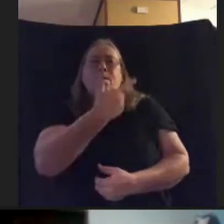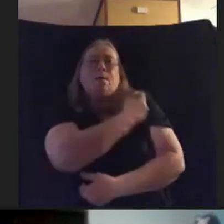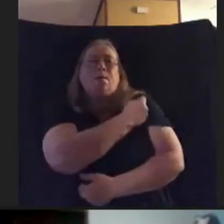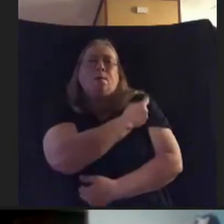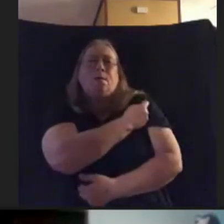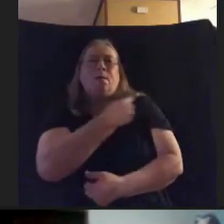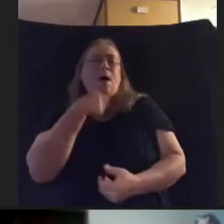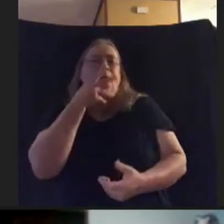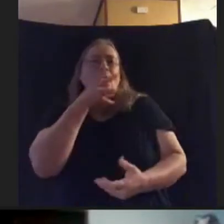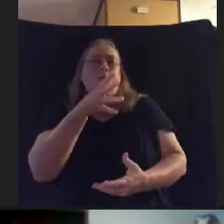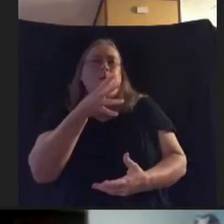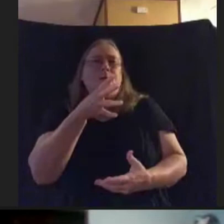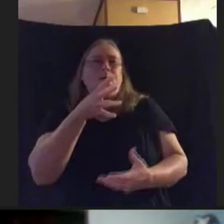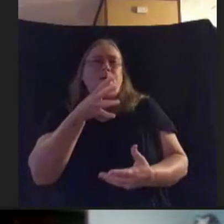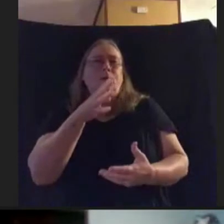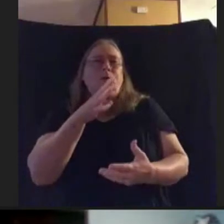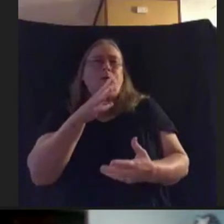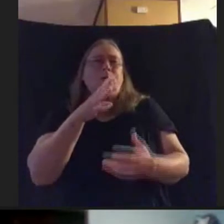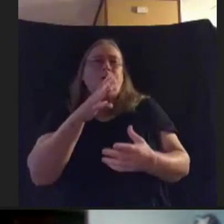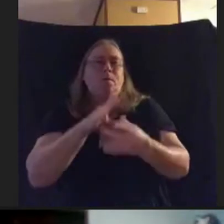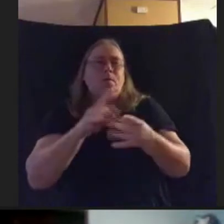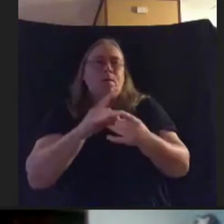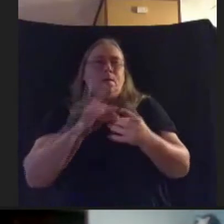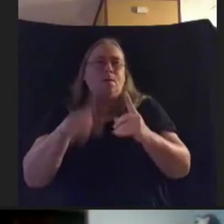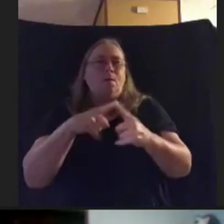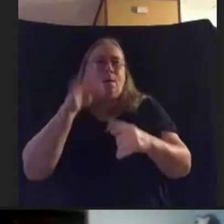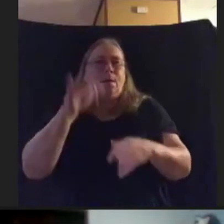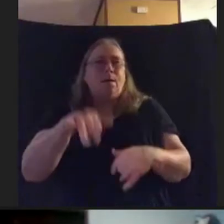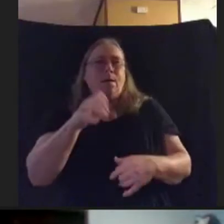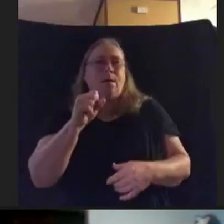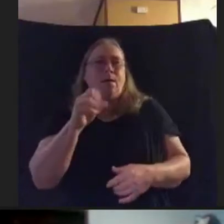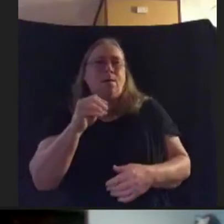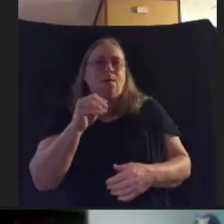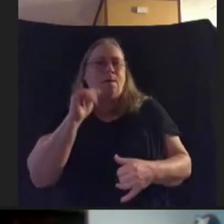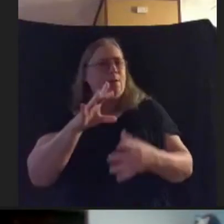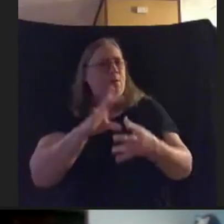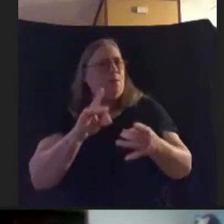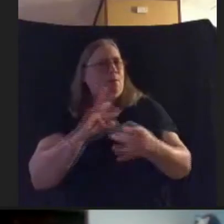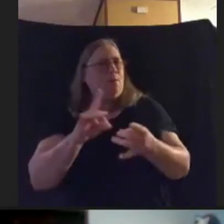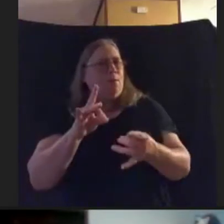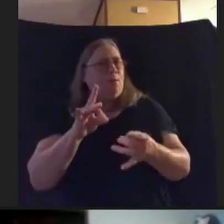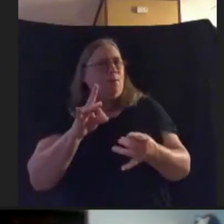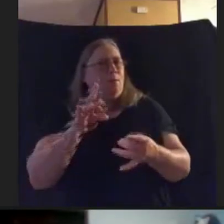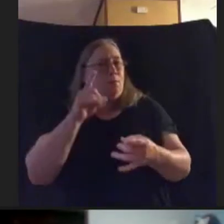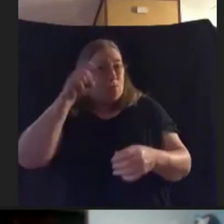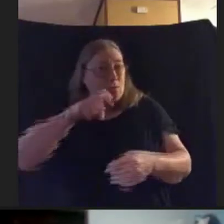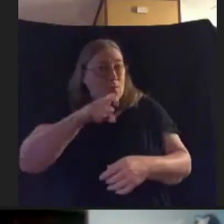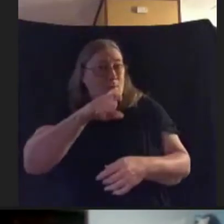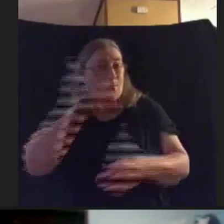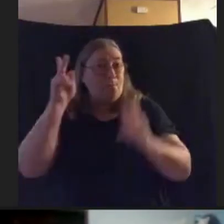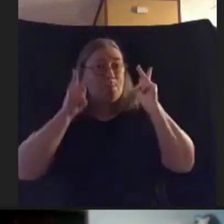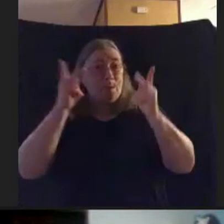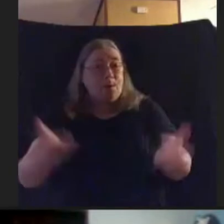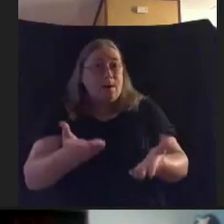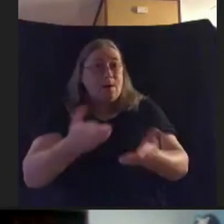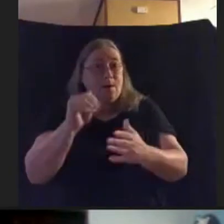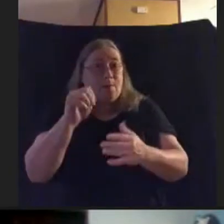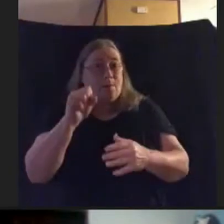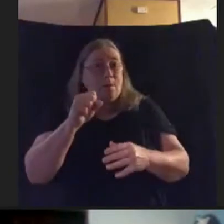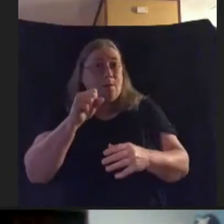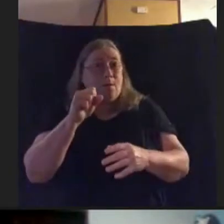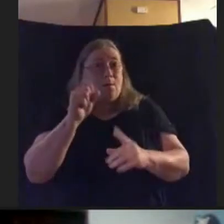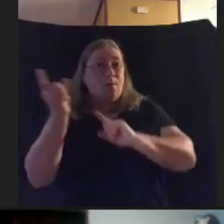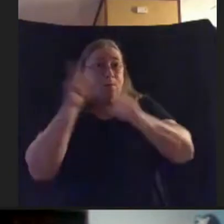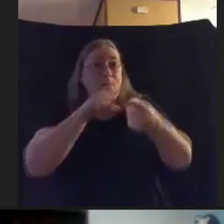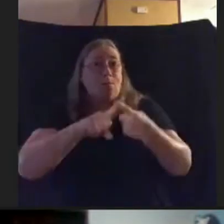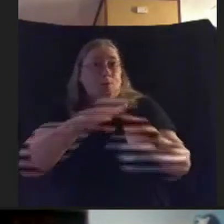y'all think there's something to add, let's go ahead and add. So Nick Juden is asking, should Mississippians be looking to their local hospitals to receive doses